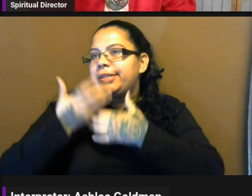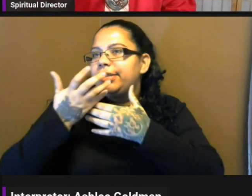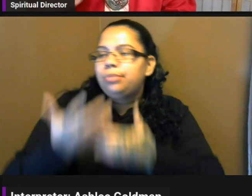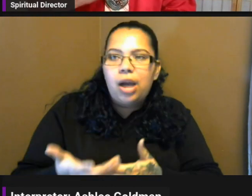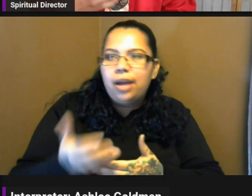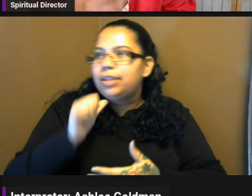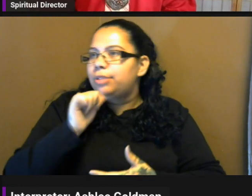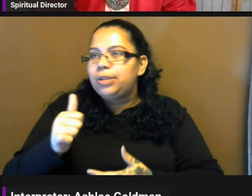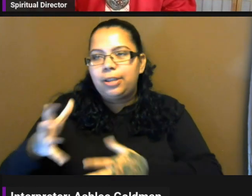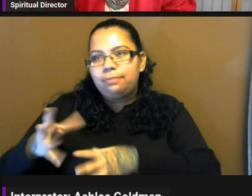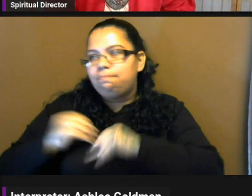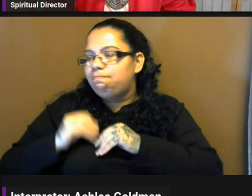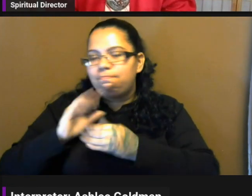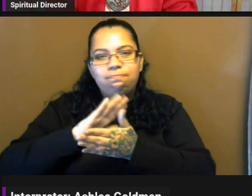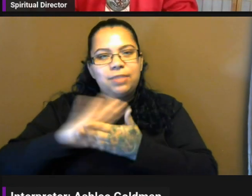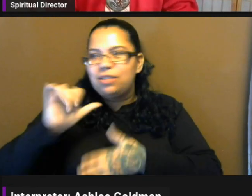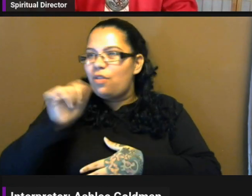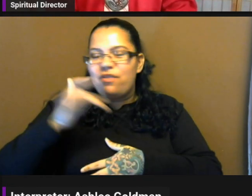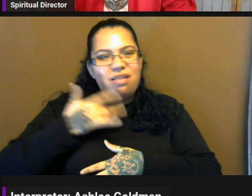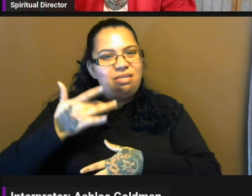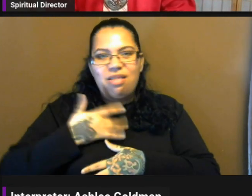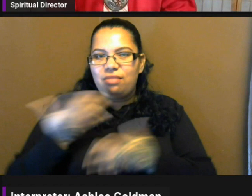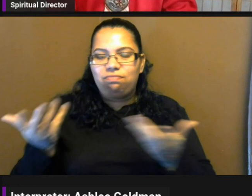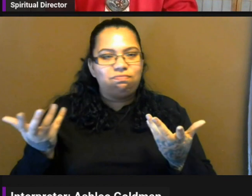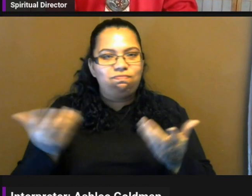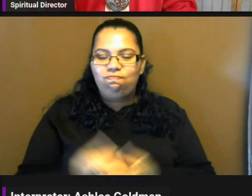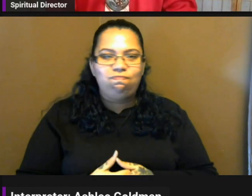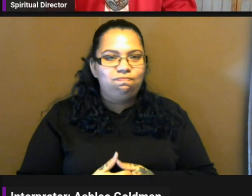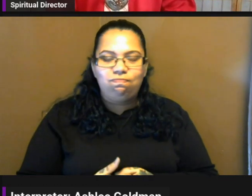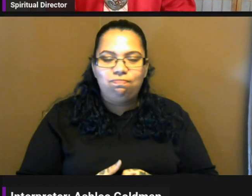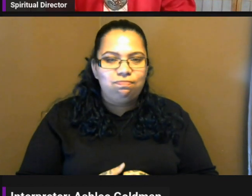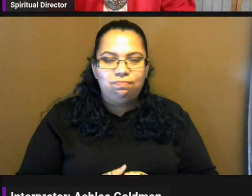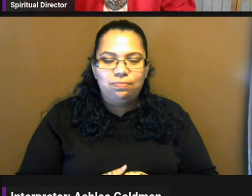to give, not as something we receive. We simply don't feel it.